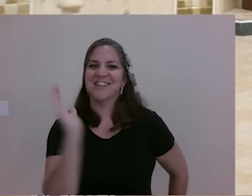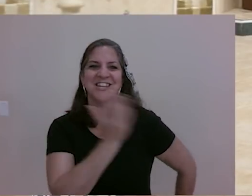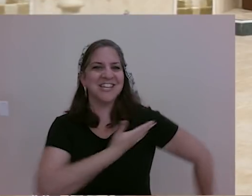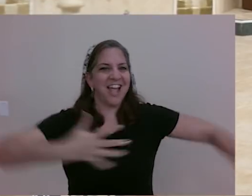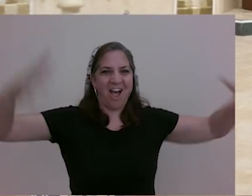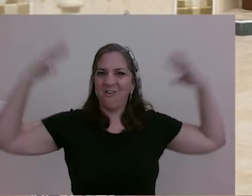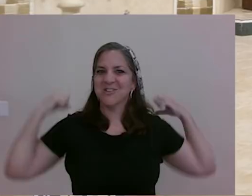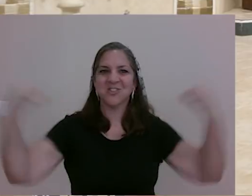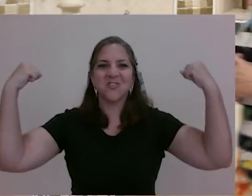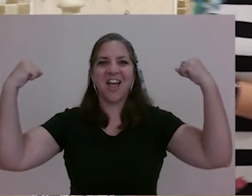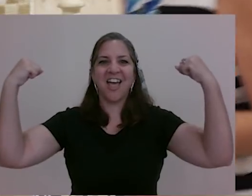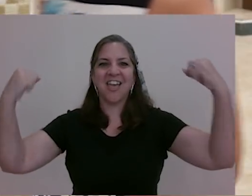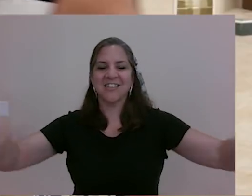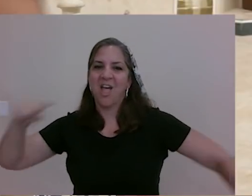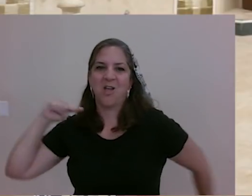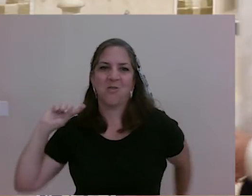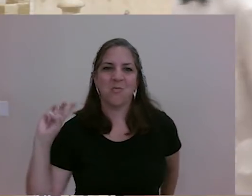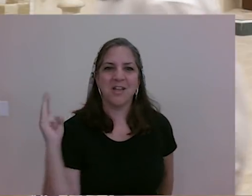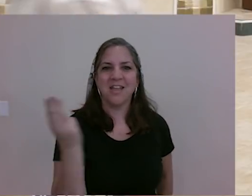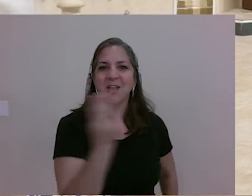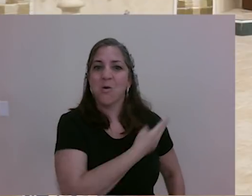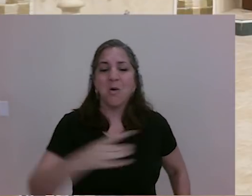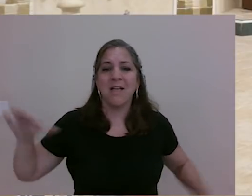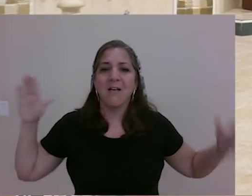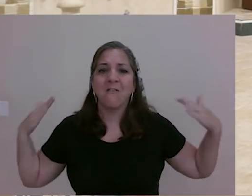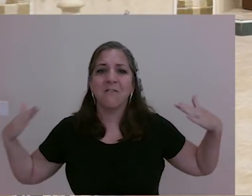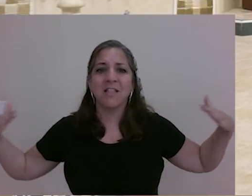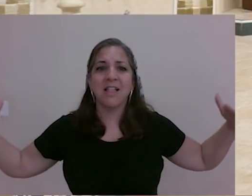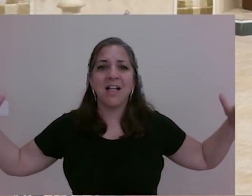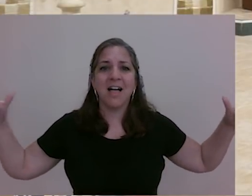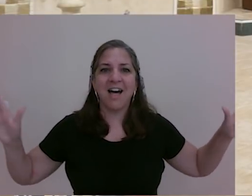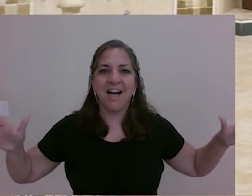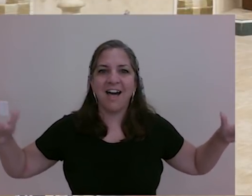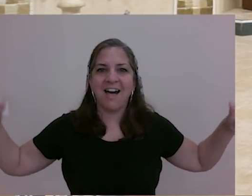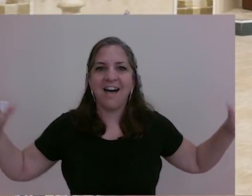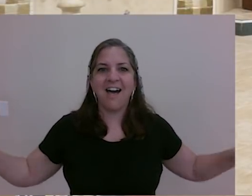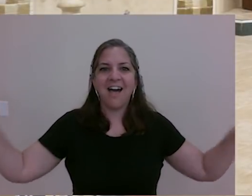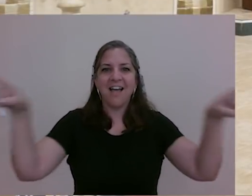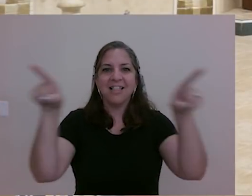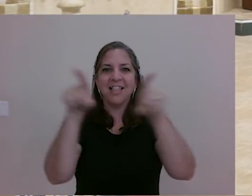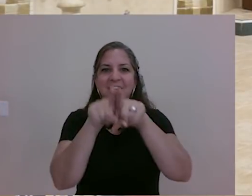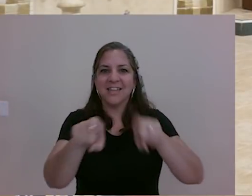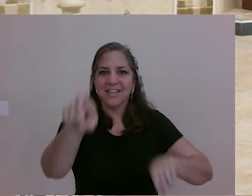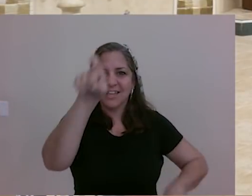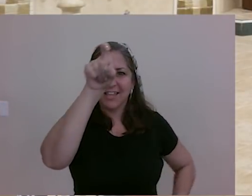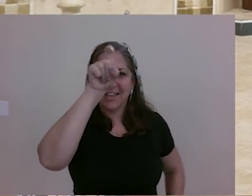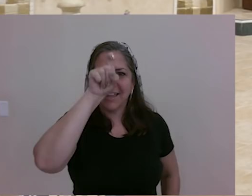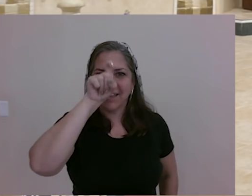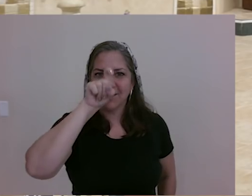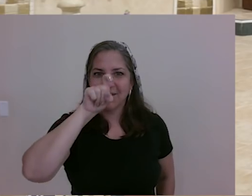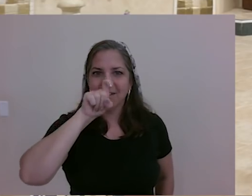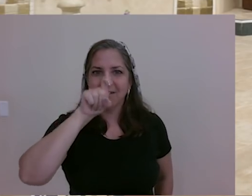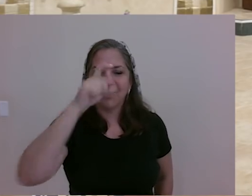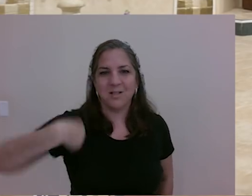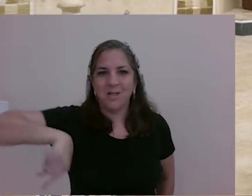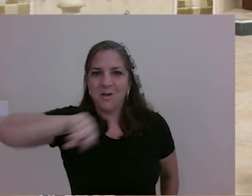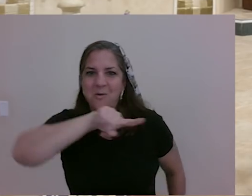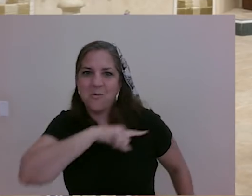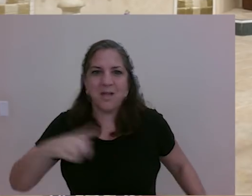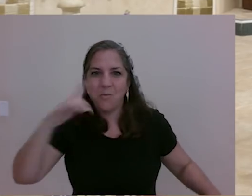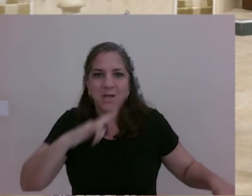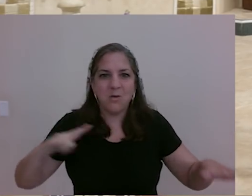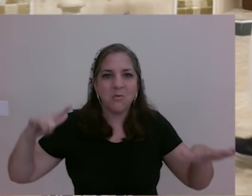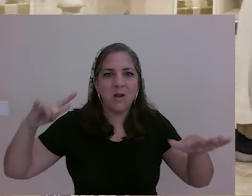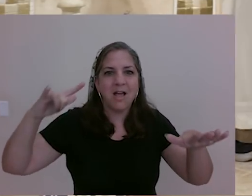be our strength, and we will fly like the eagle.